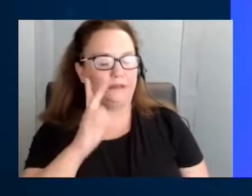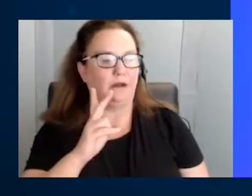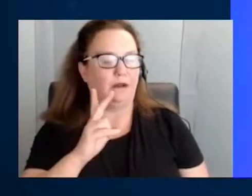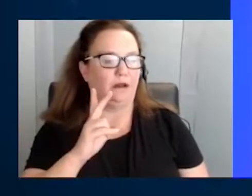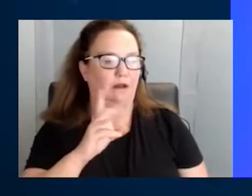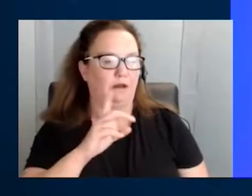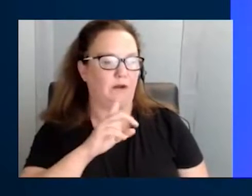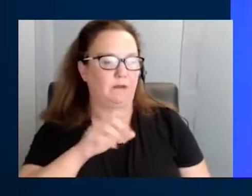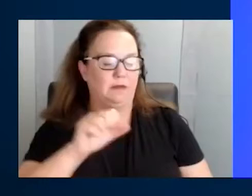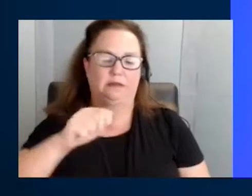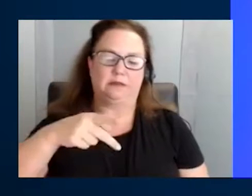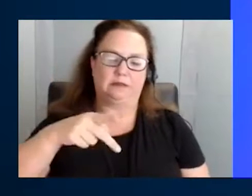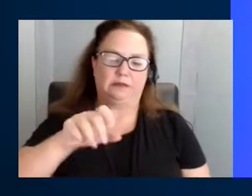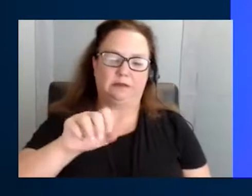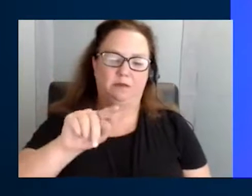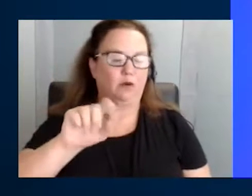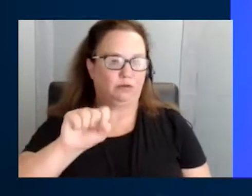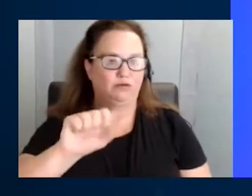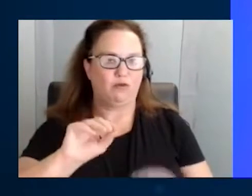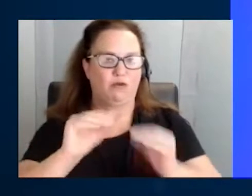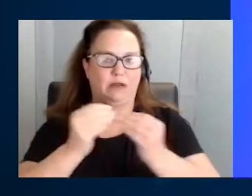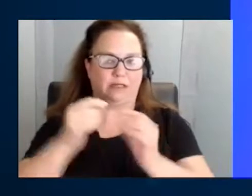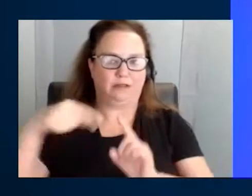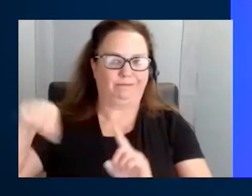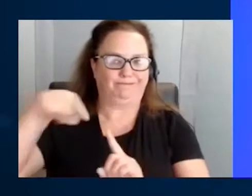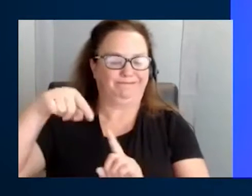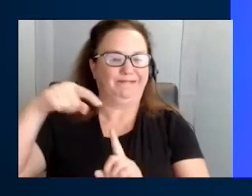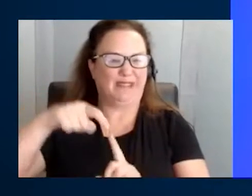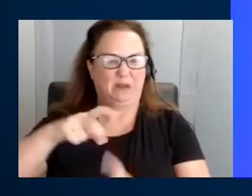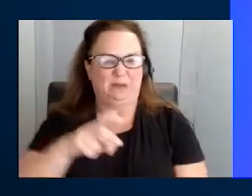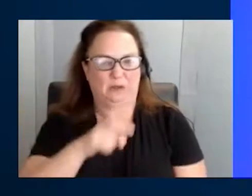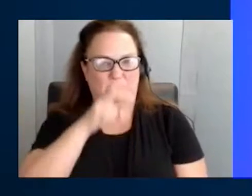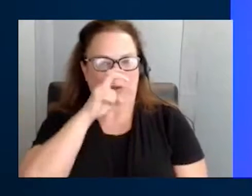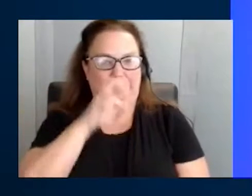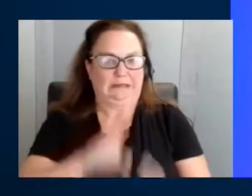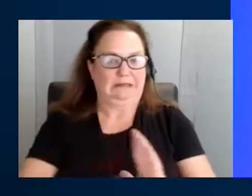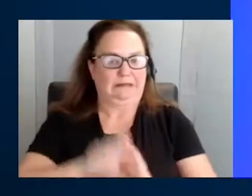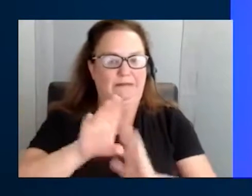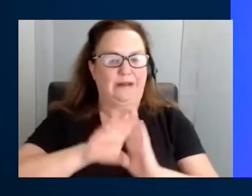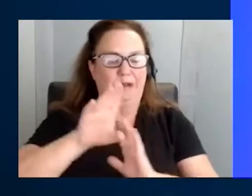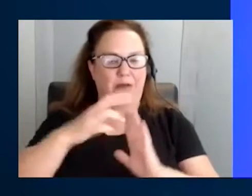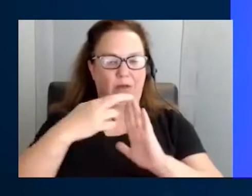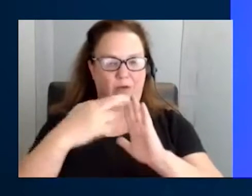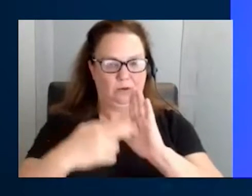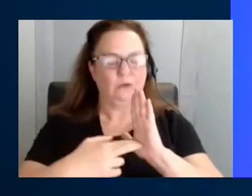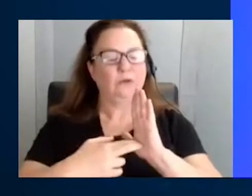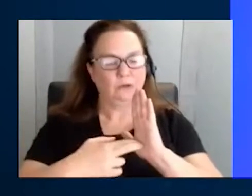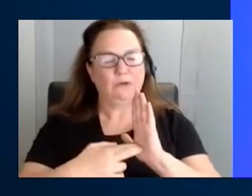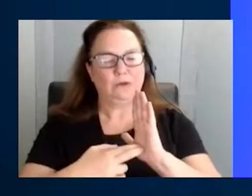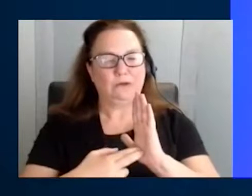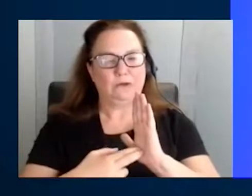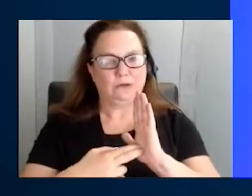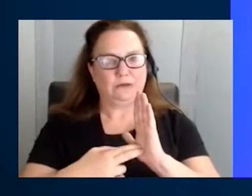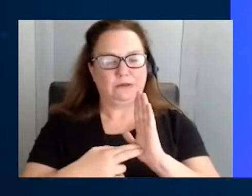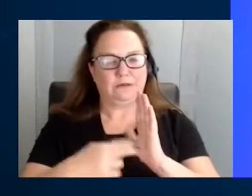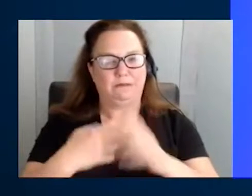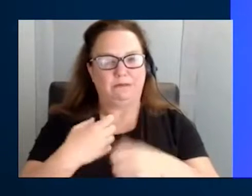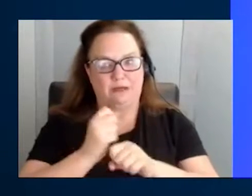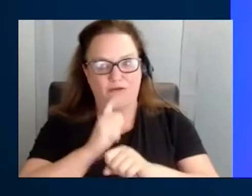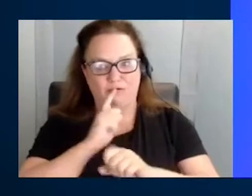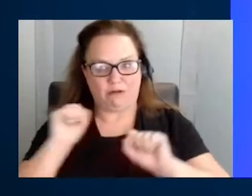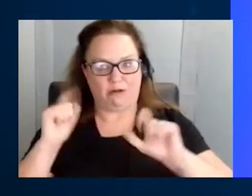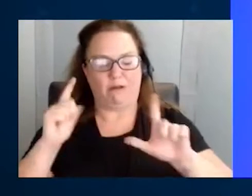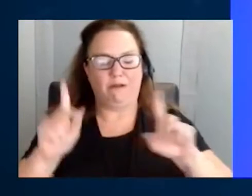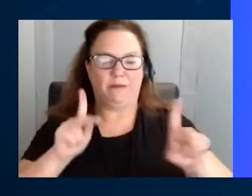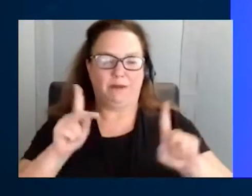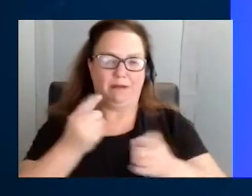organizations since last year that they were really pretty strict in developing really good protocols for keeping the players and everybody associated with the teams